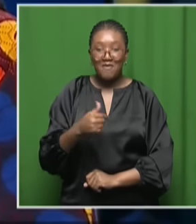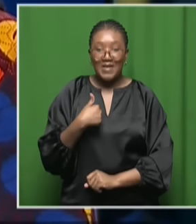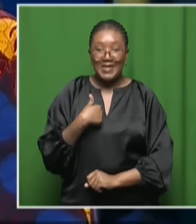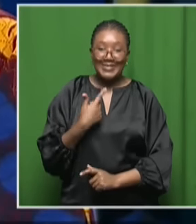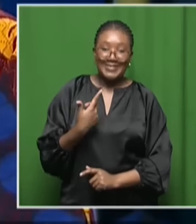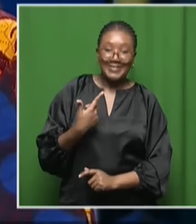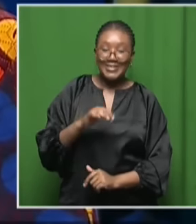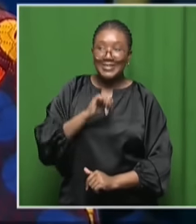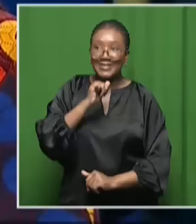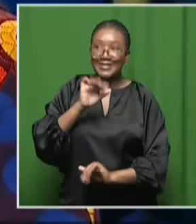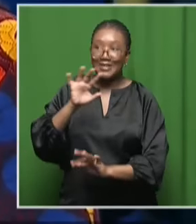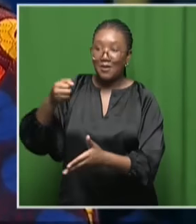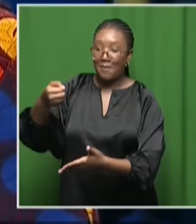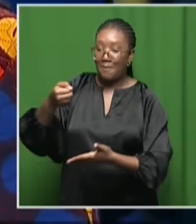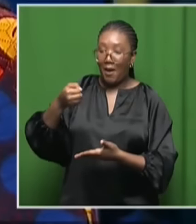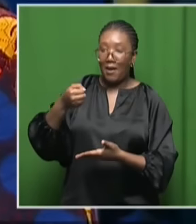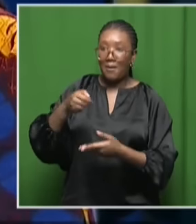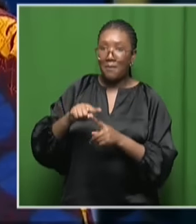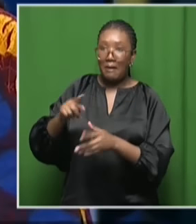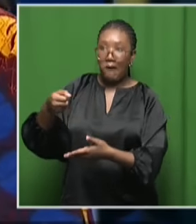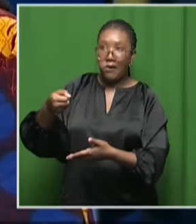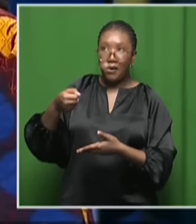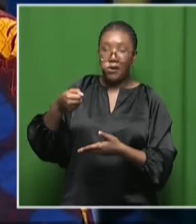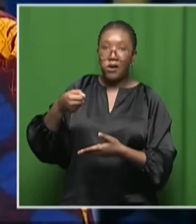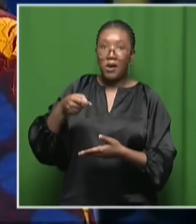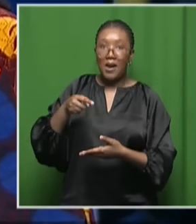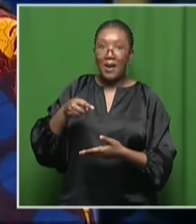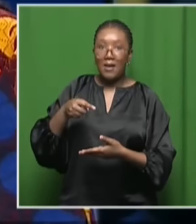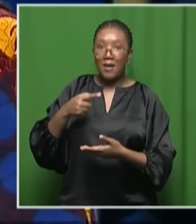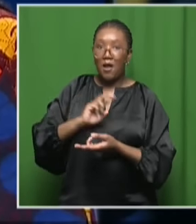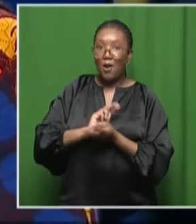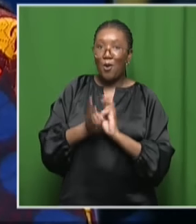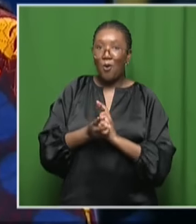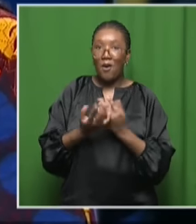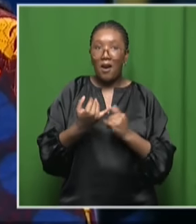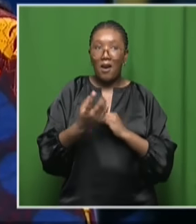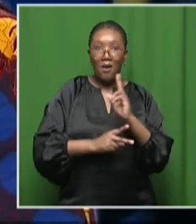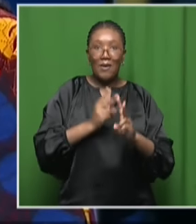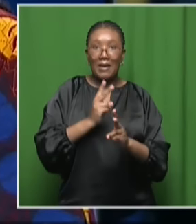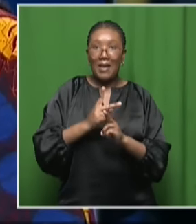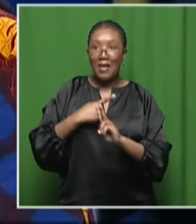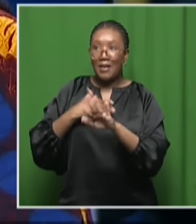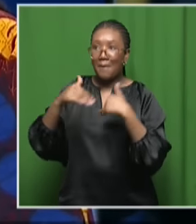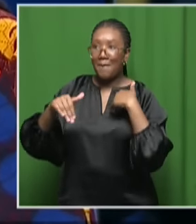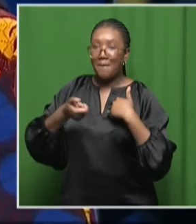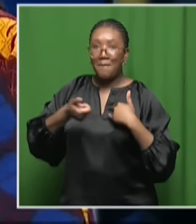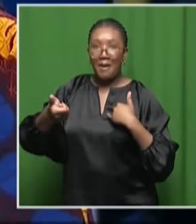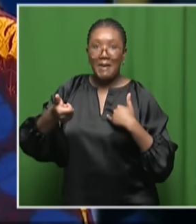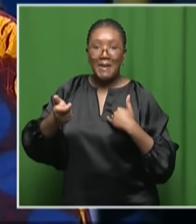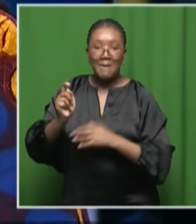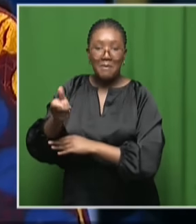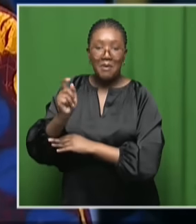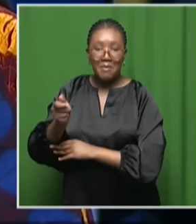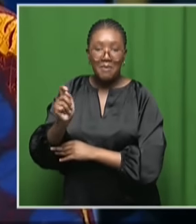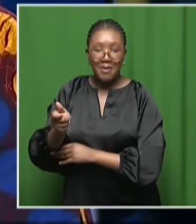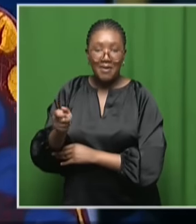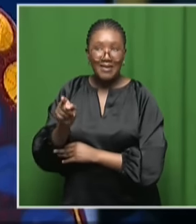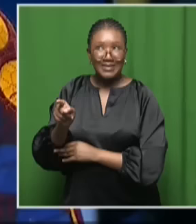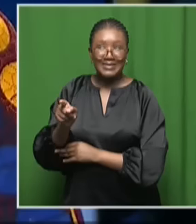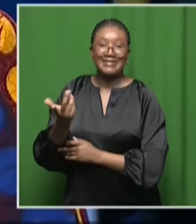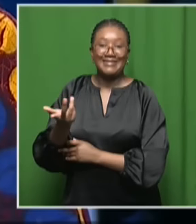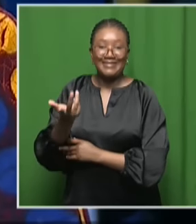could be, which is going to further burden them in terms of their own development, because what